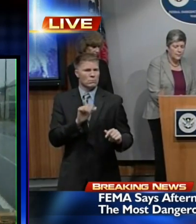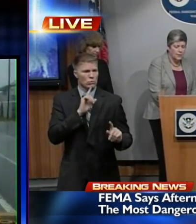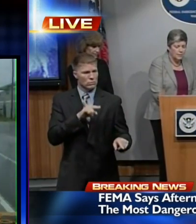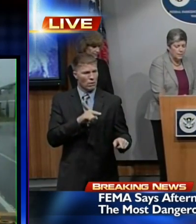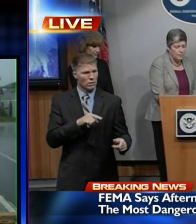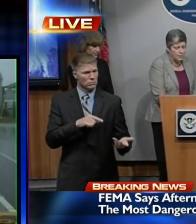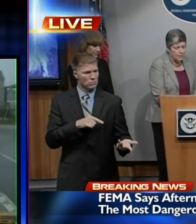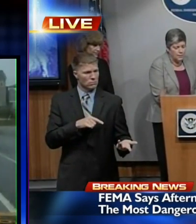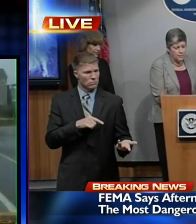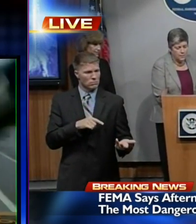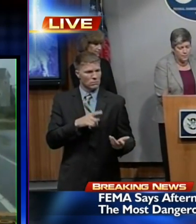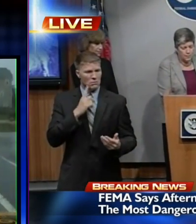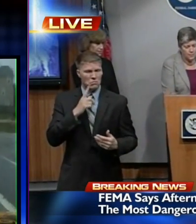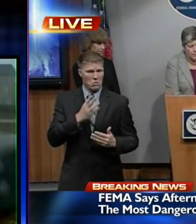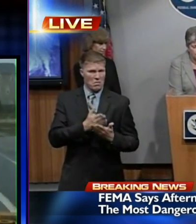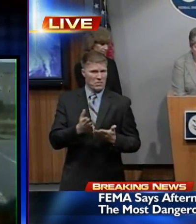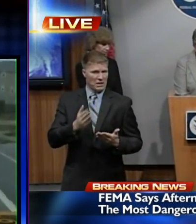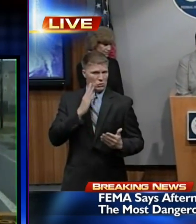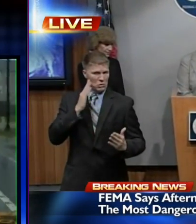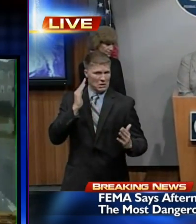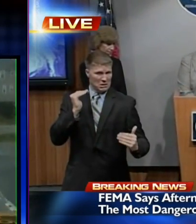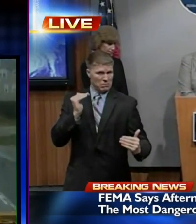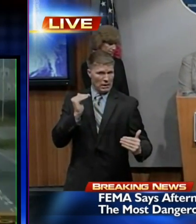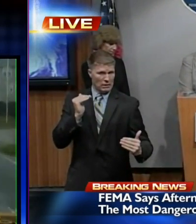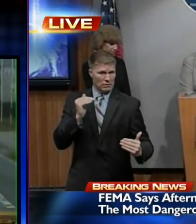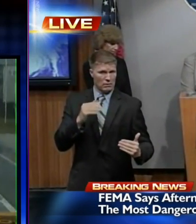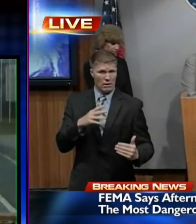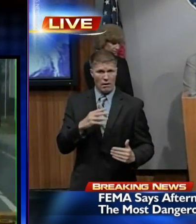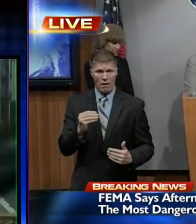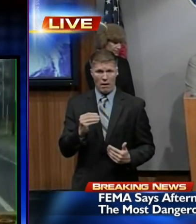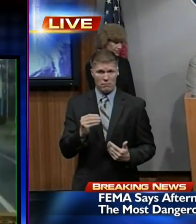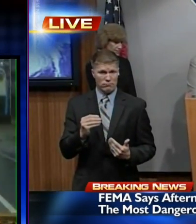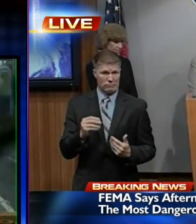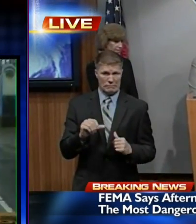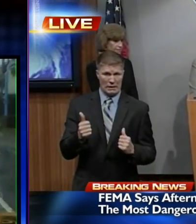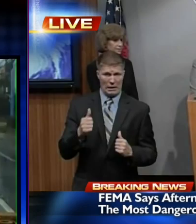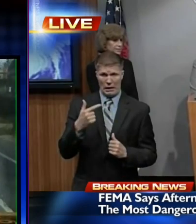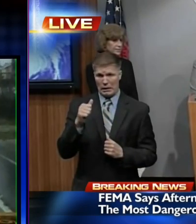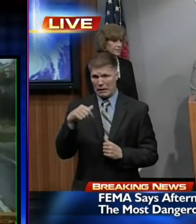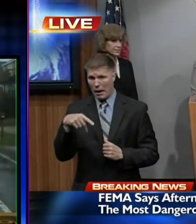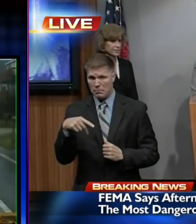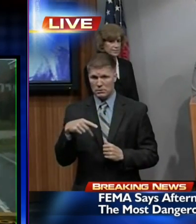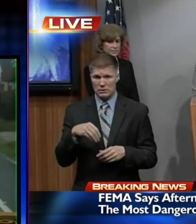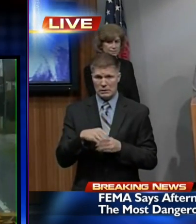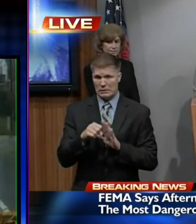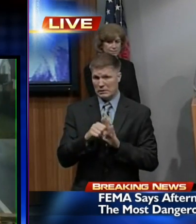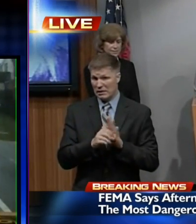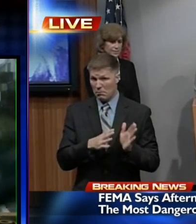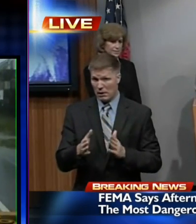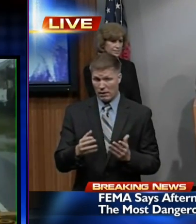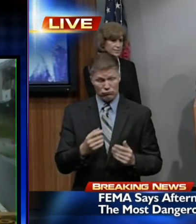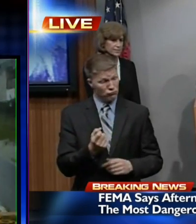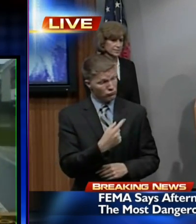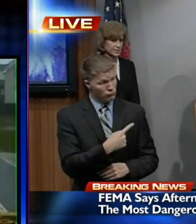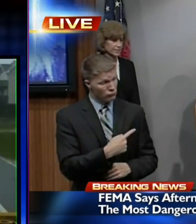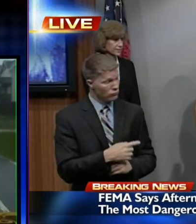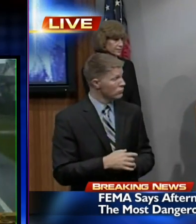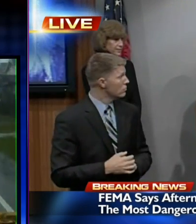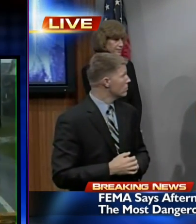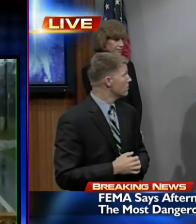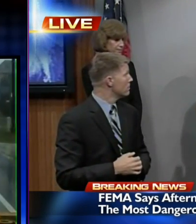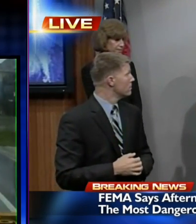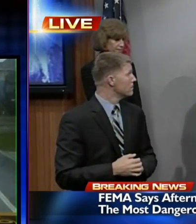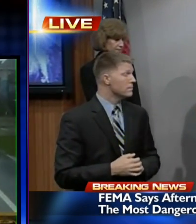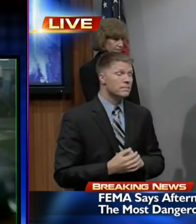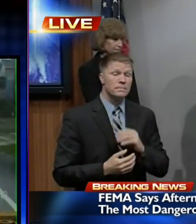response, things that you're anticipating, and any gaps in the state planning levels? Right. We've been